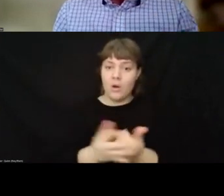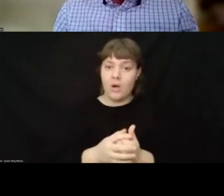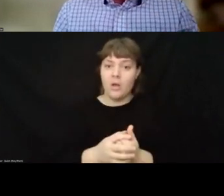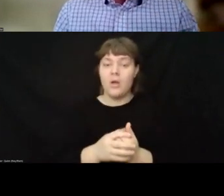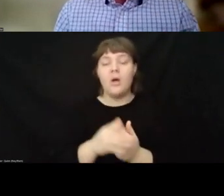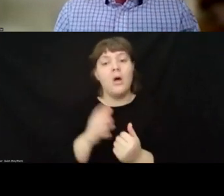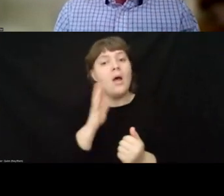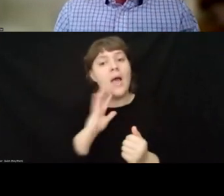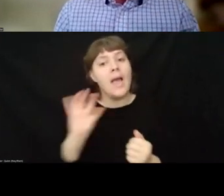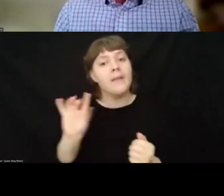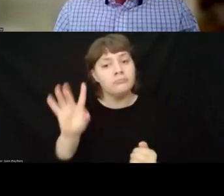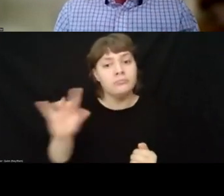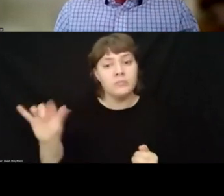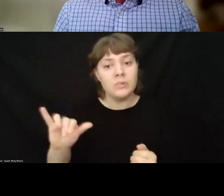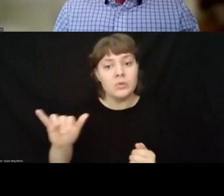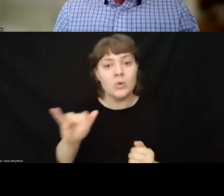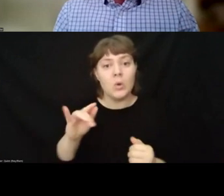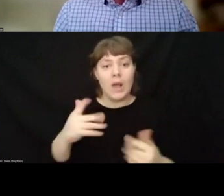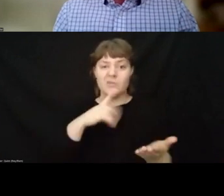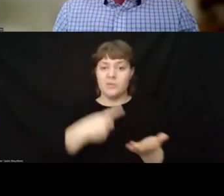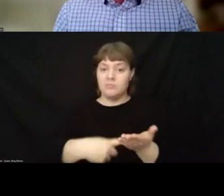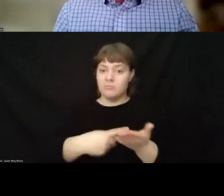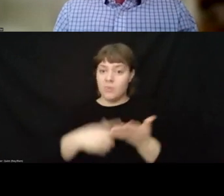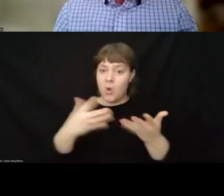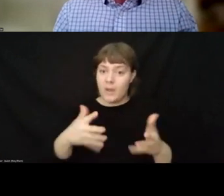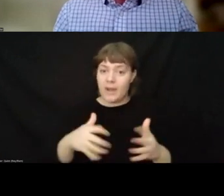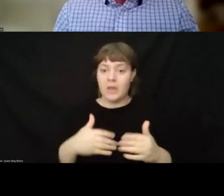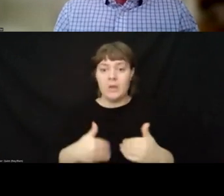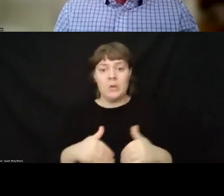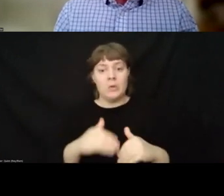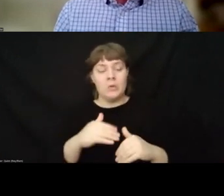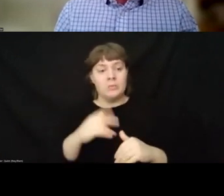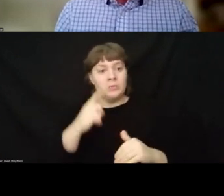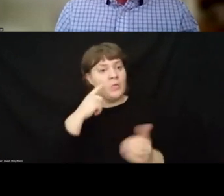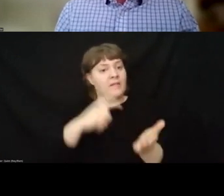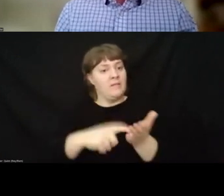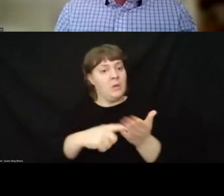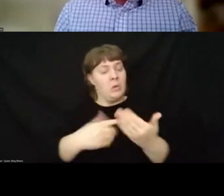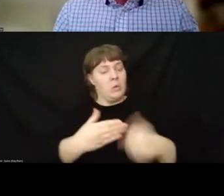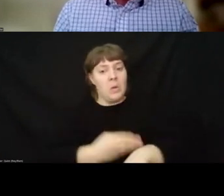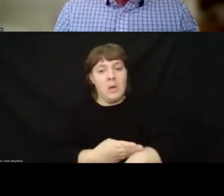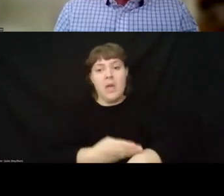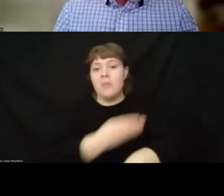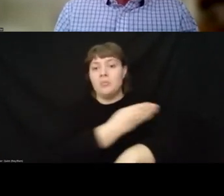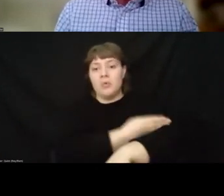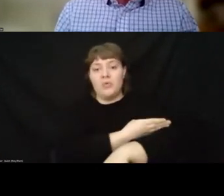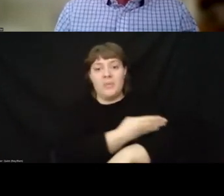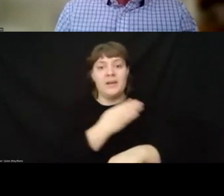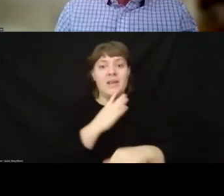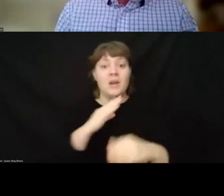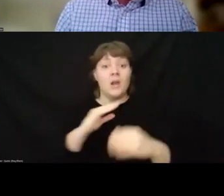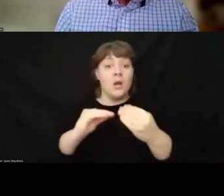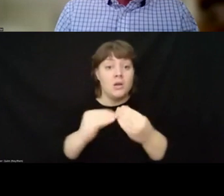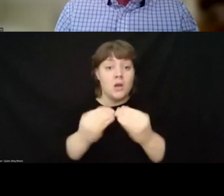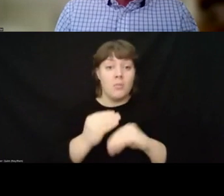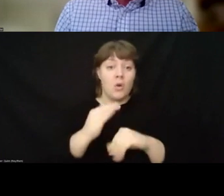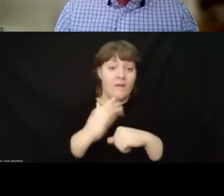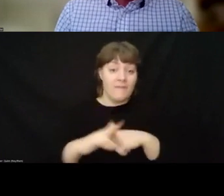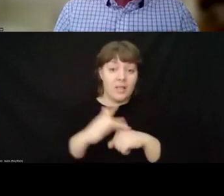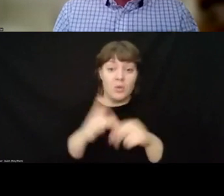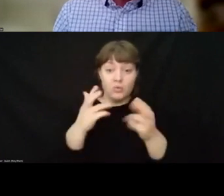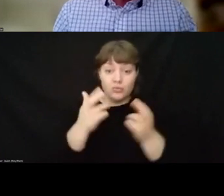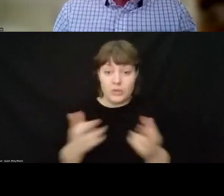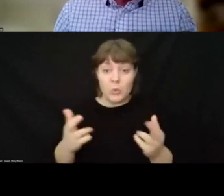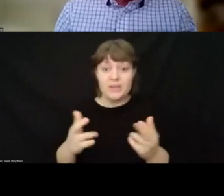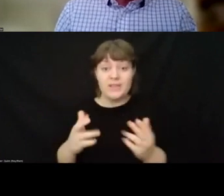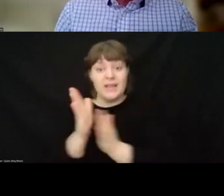as outlined here today, we've seen a significant improvement in the number of resources and initiatives throughout